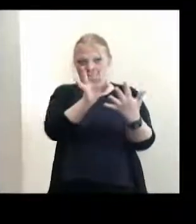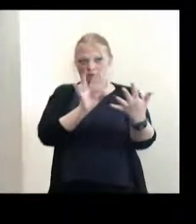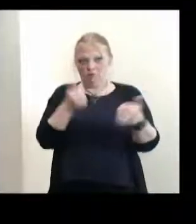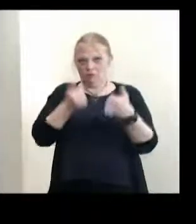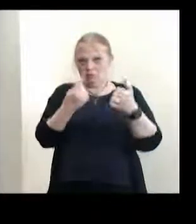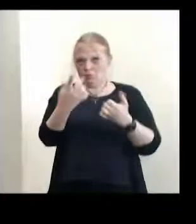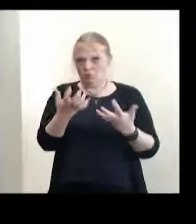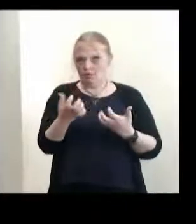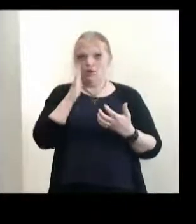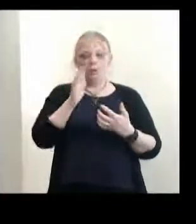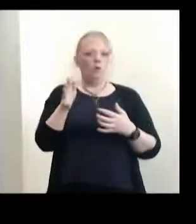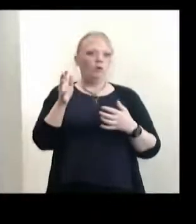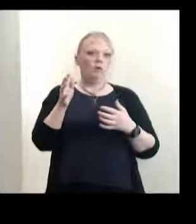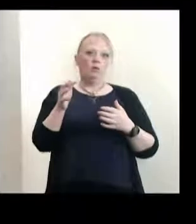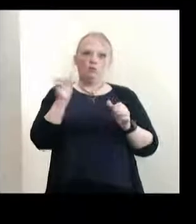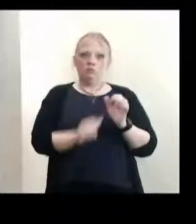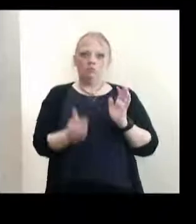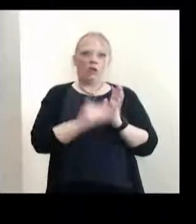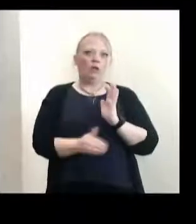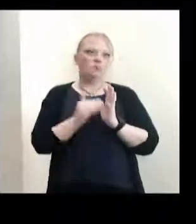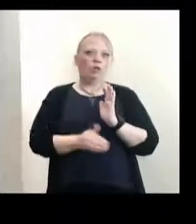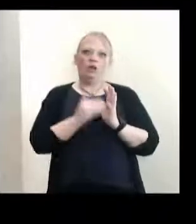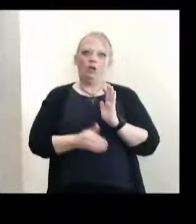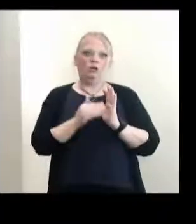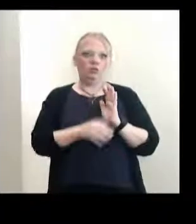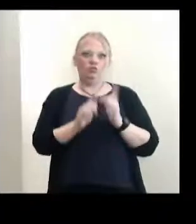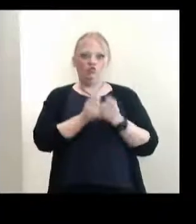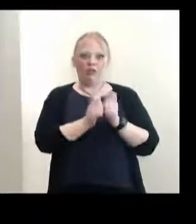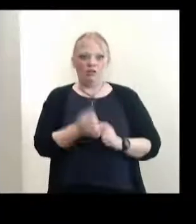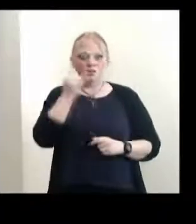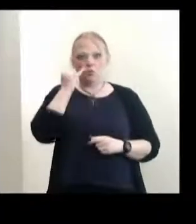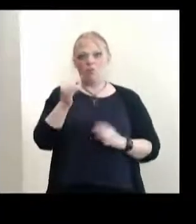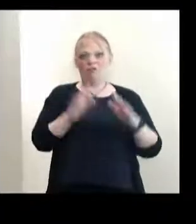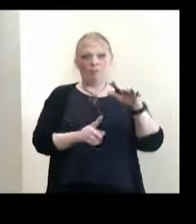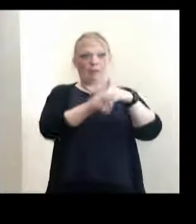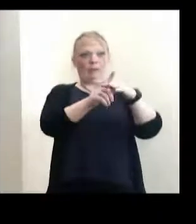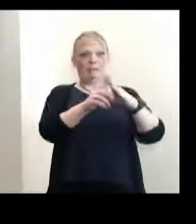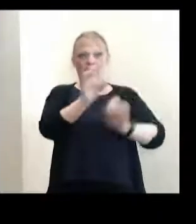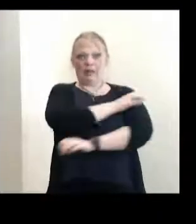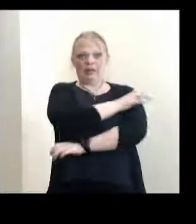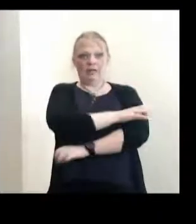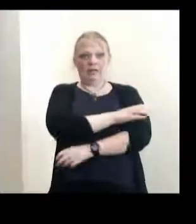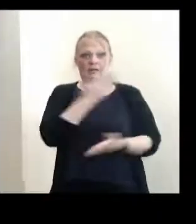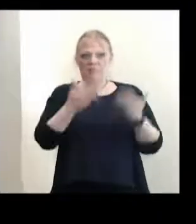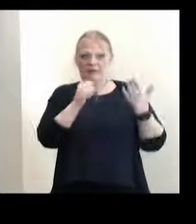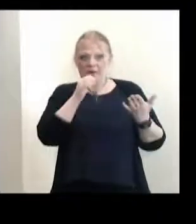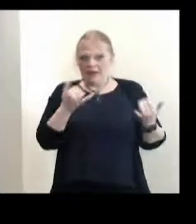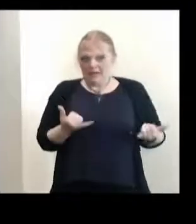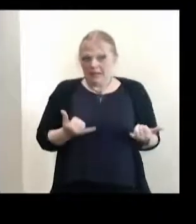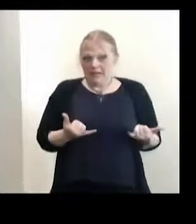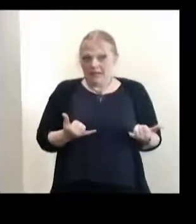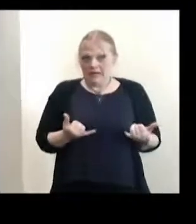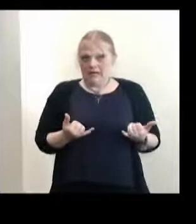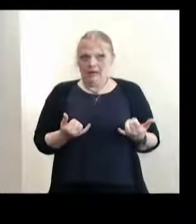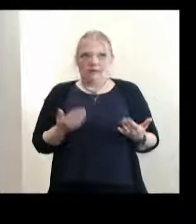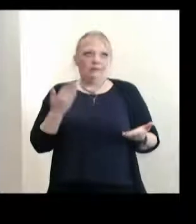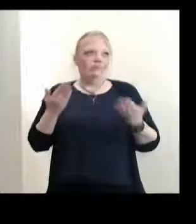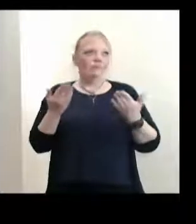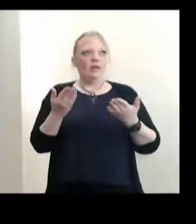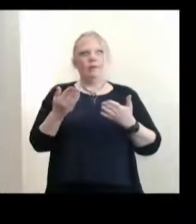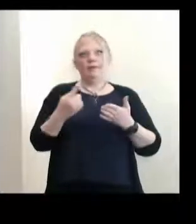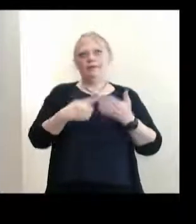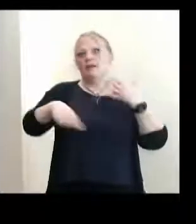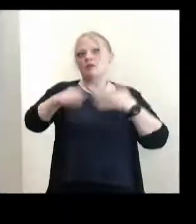constantly change based on sites. So if we have a pop-up clinic, it may not be there today. Clinic may be scheduled for, let's say, next